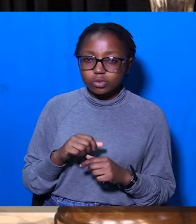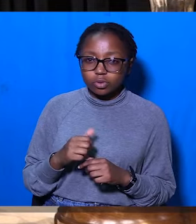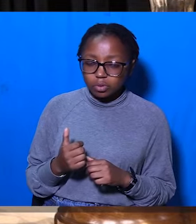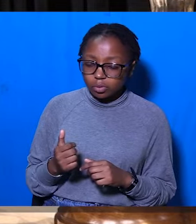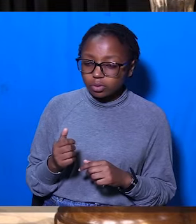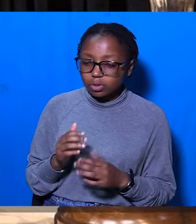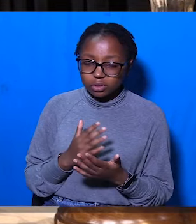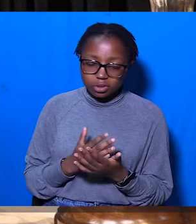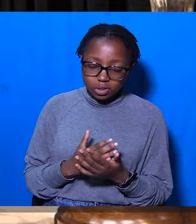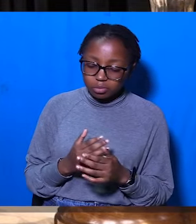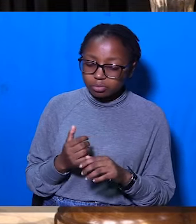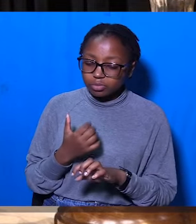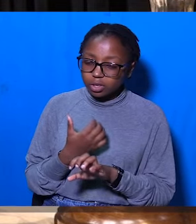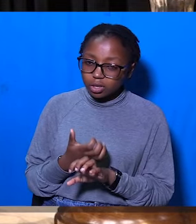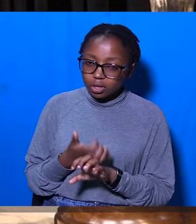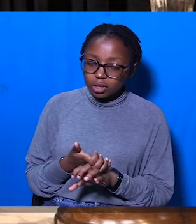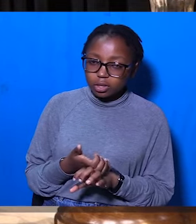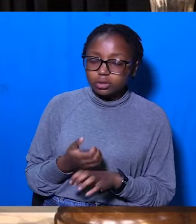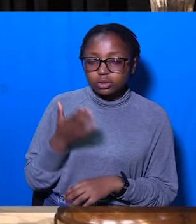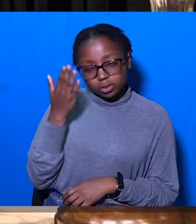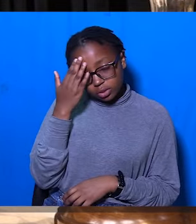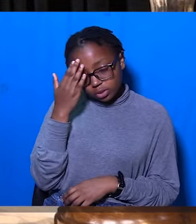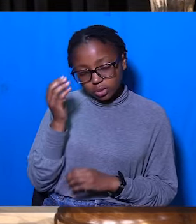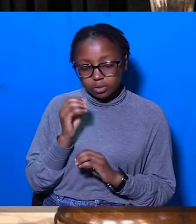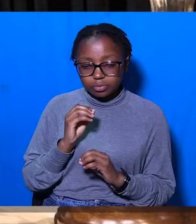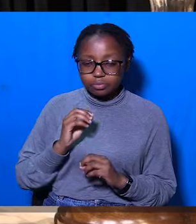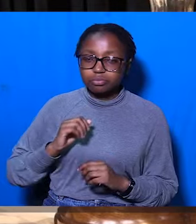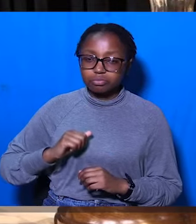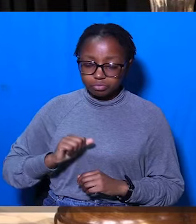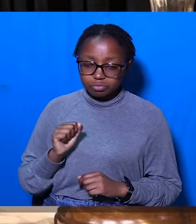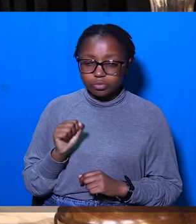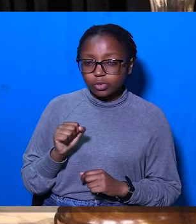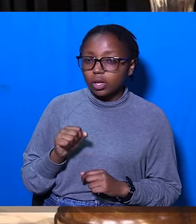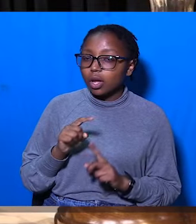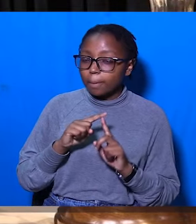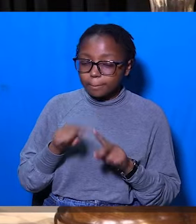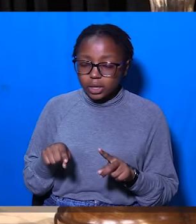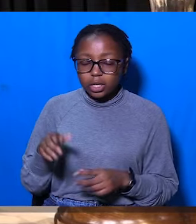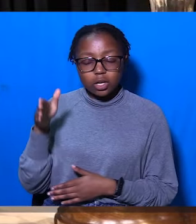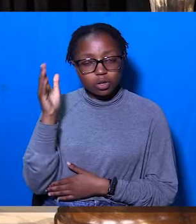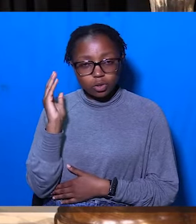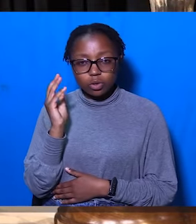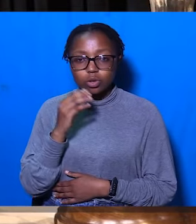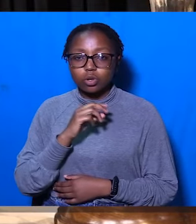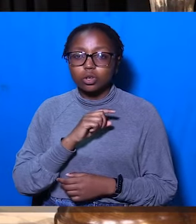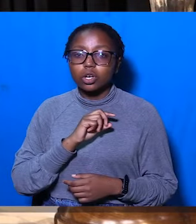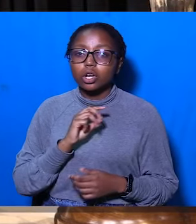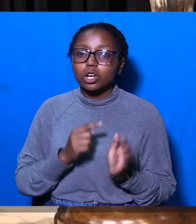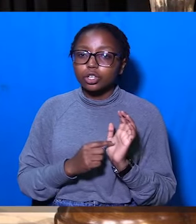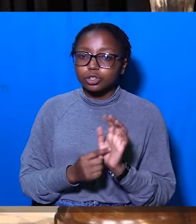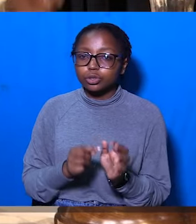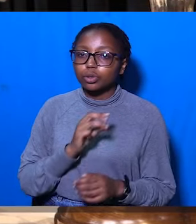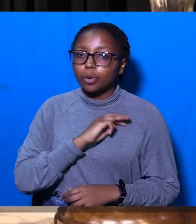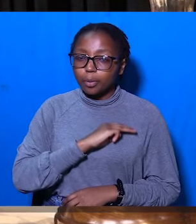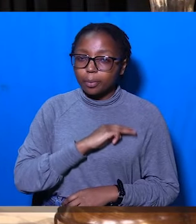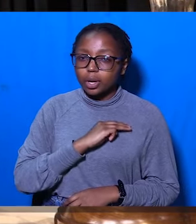in, God is interested to show mercy. They are hardened, yes, but he showed mercy. Just the way sometimes we get so